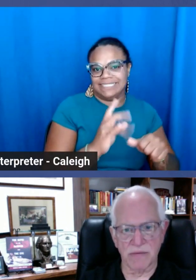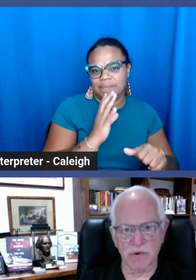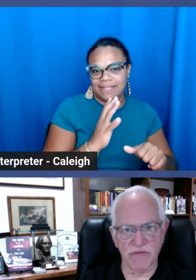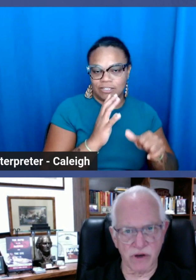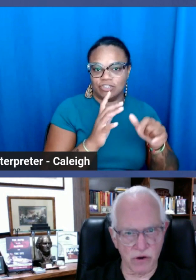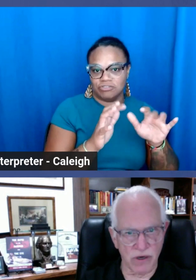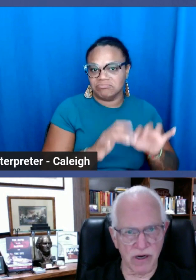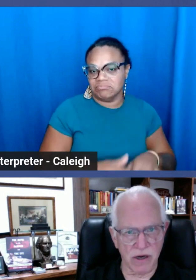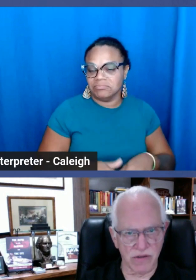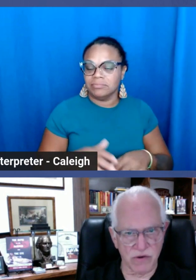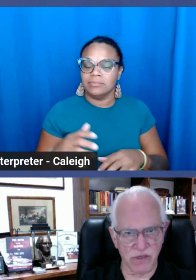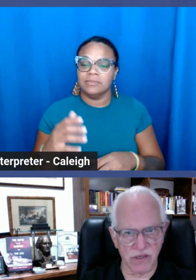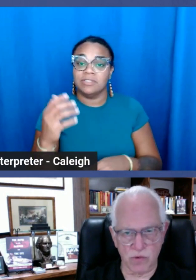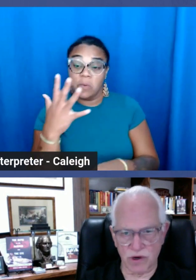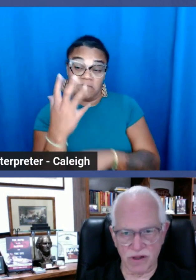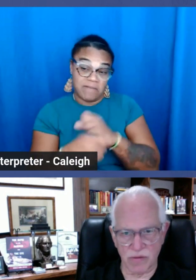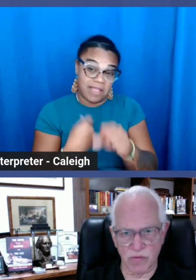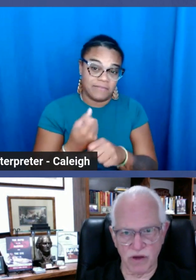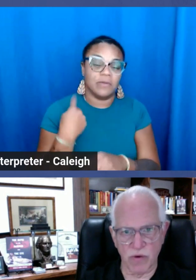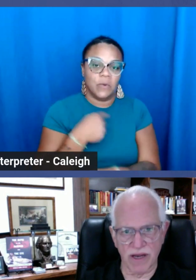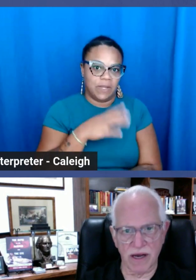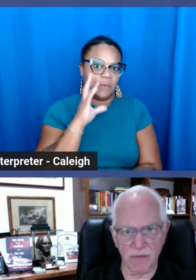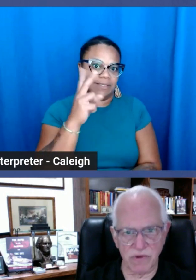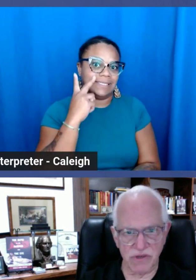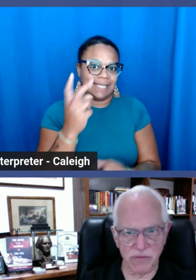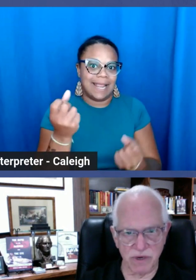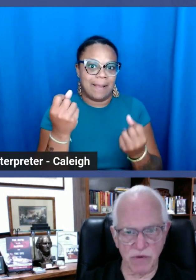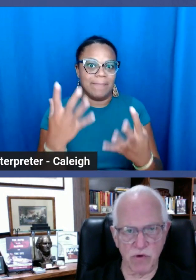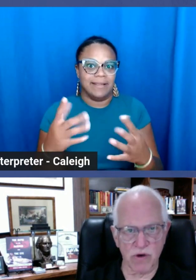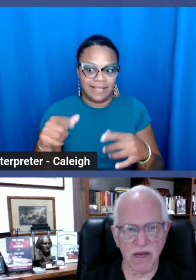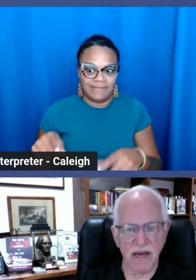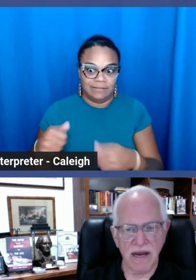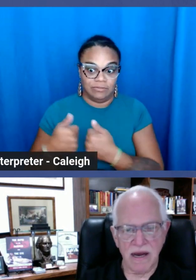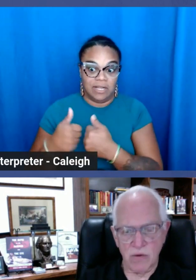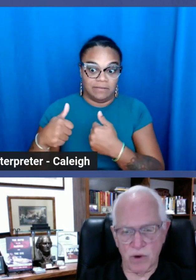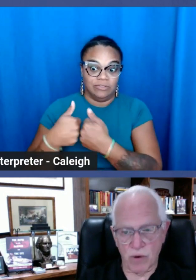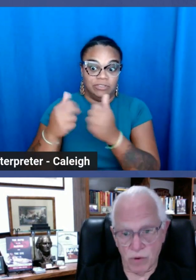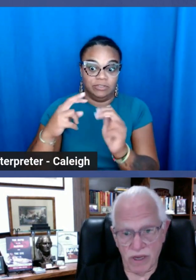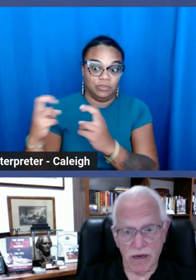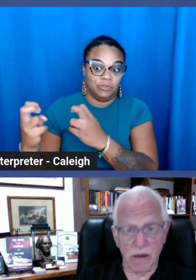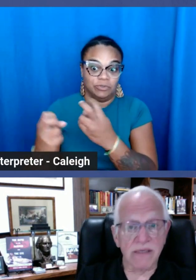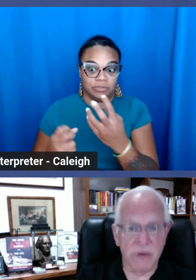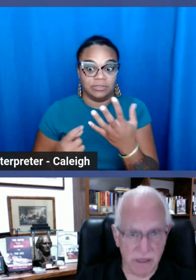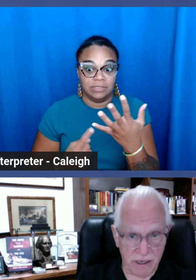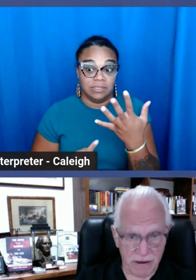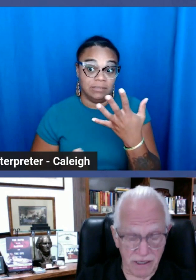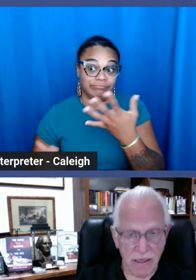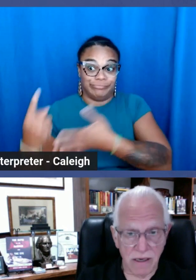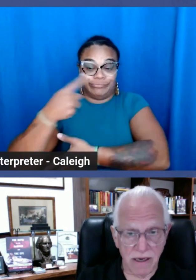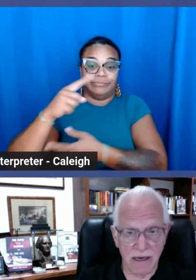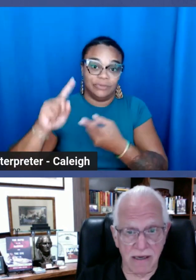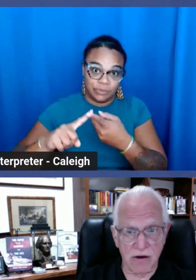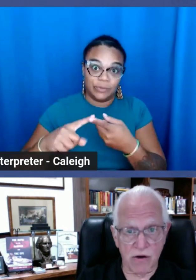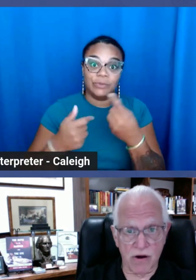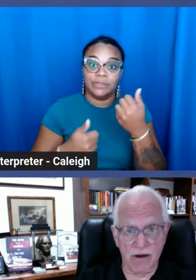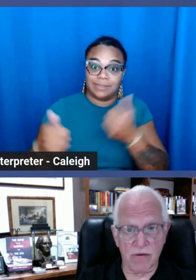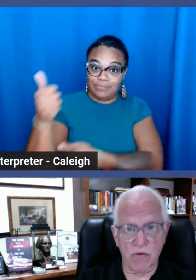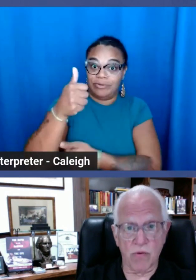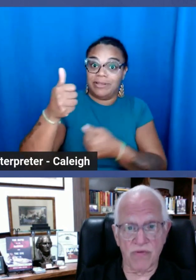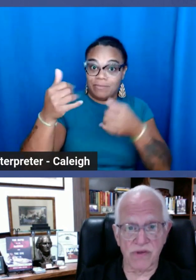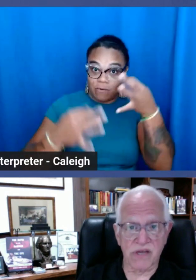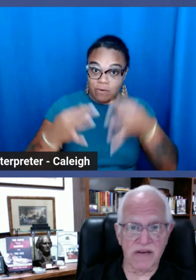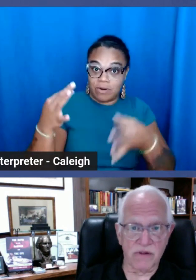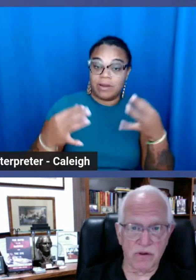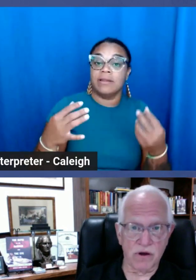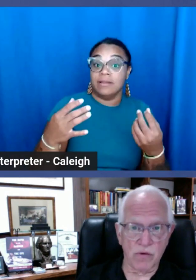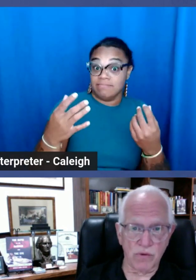see a number of the current controversies working their way up to the Supreme Court, where we will get ultimate clarity on